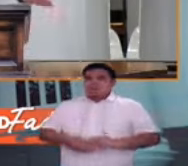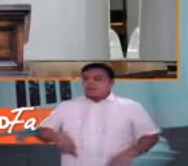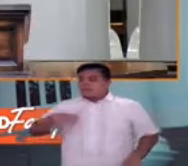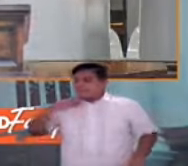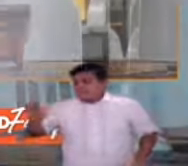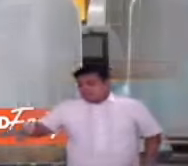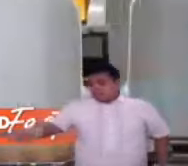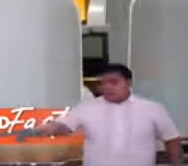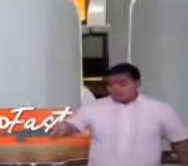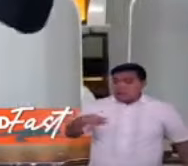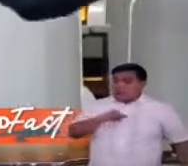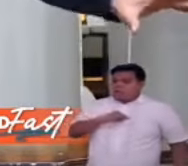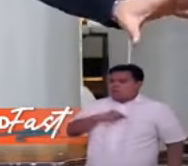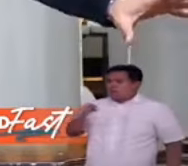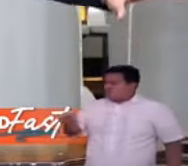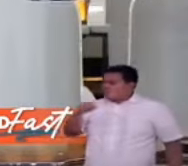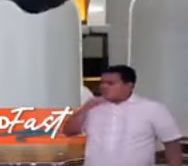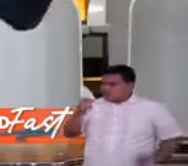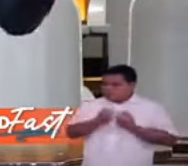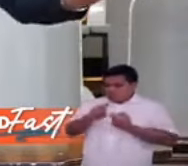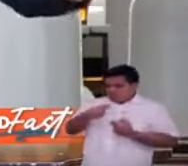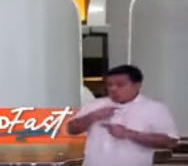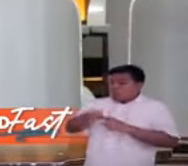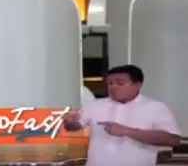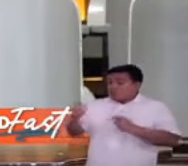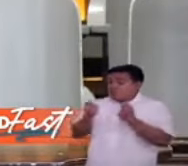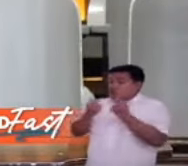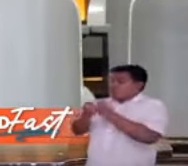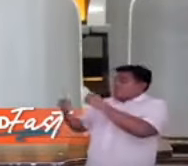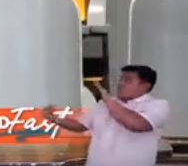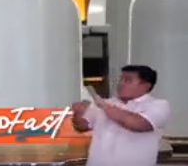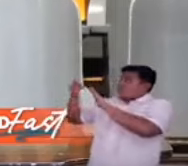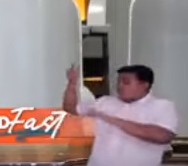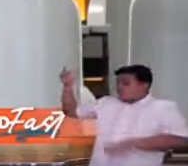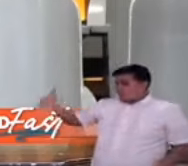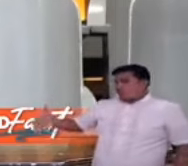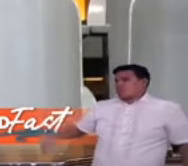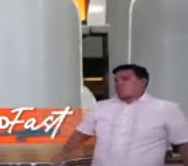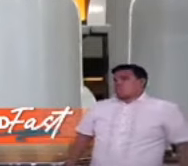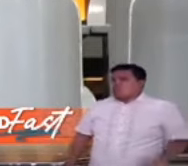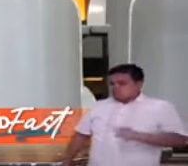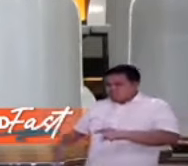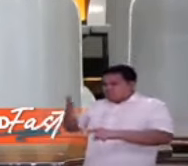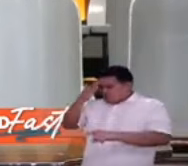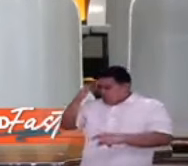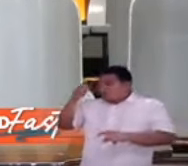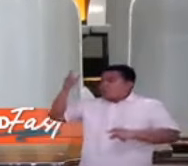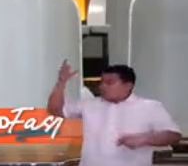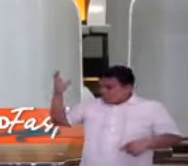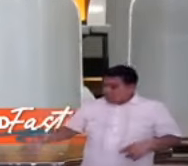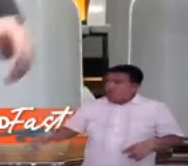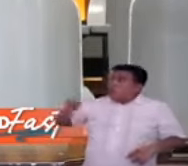Tell the child, you have not only sinned against Papa and Mama, more so you have sinned against God. Let them know that God is